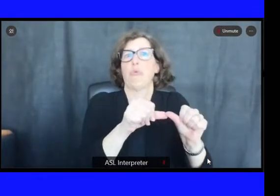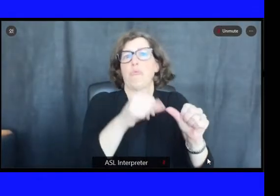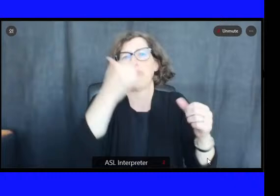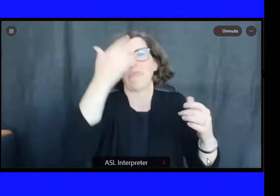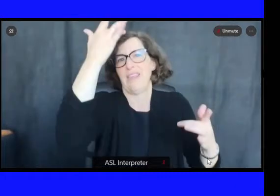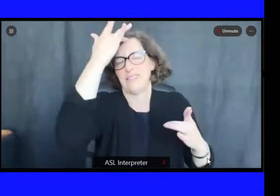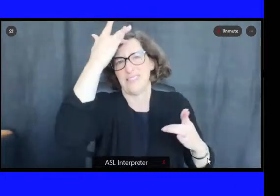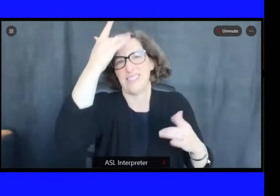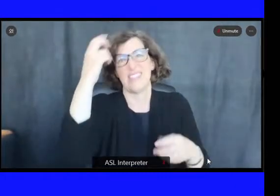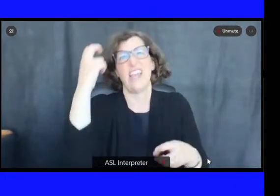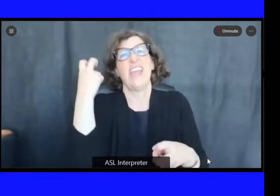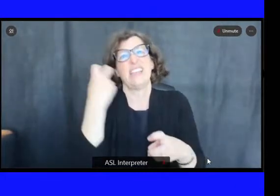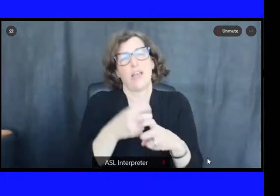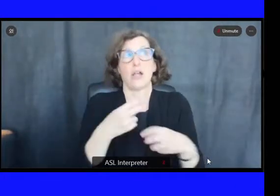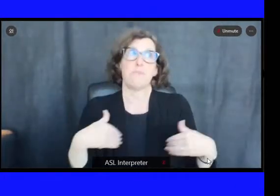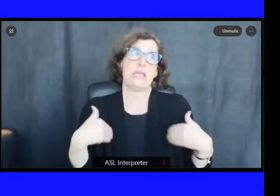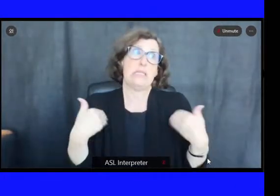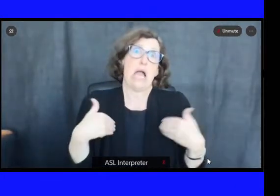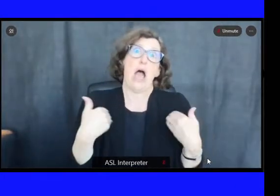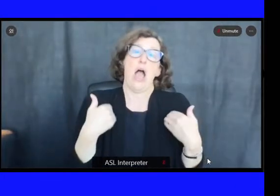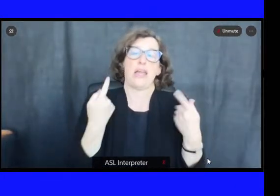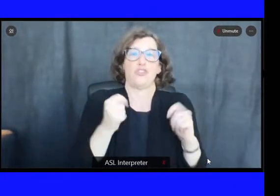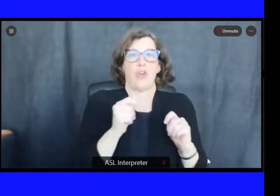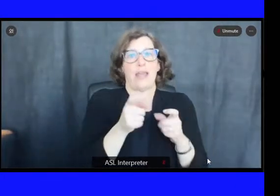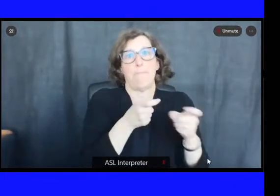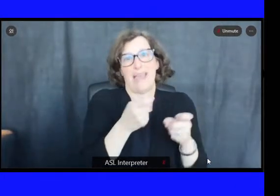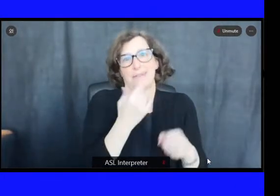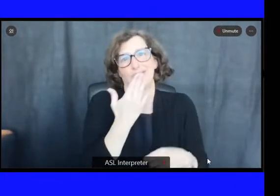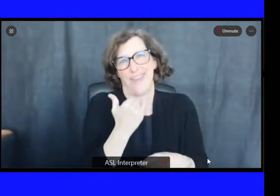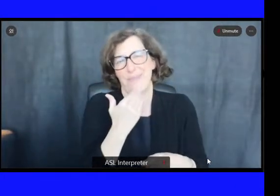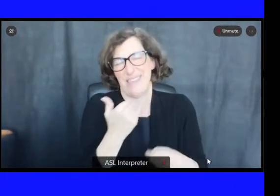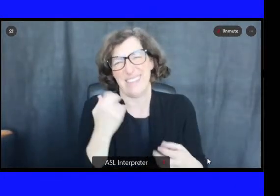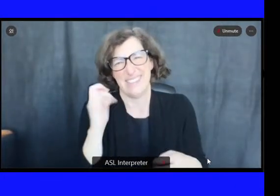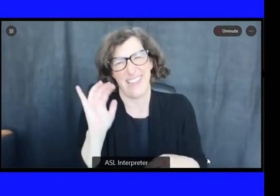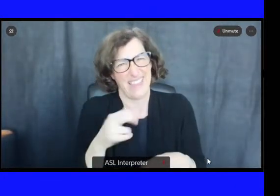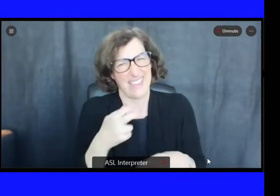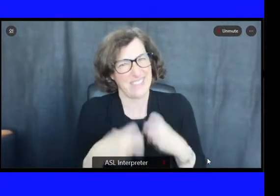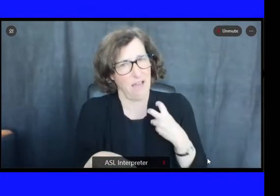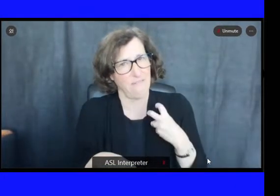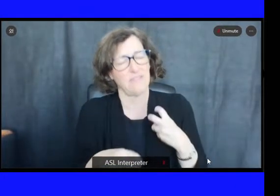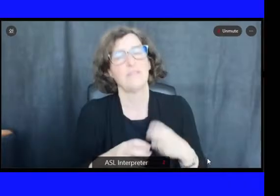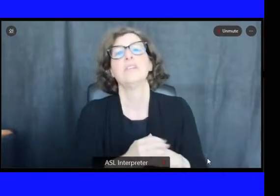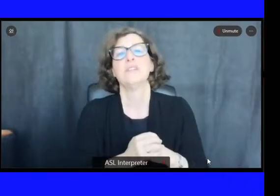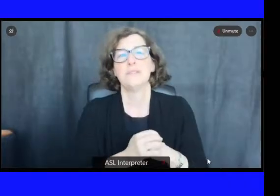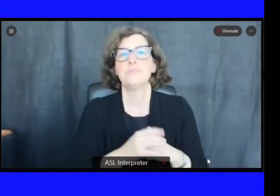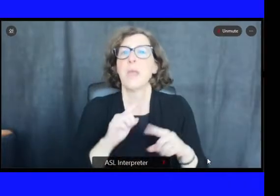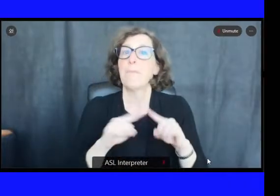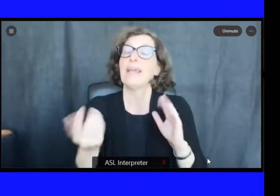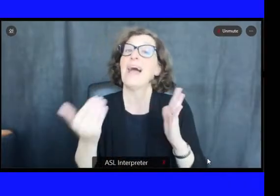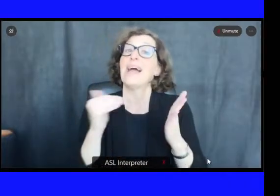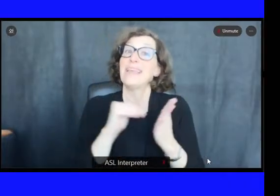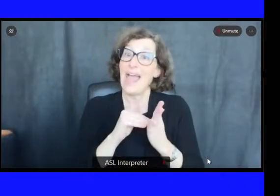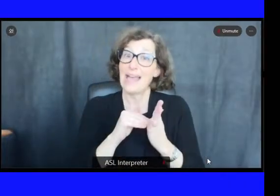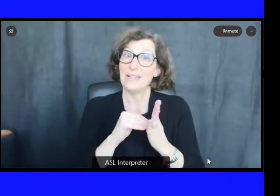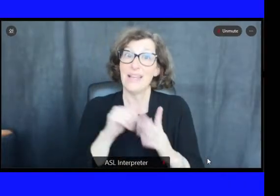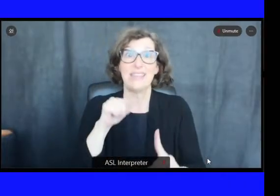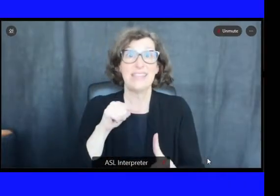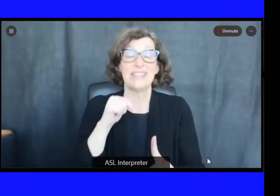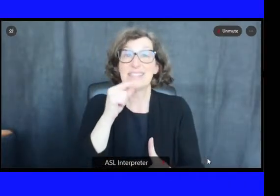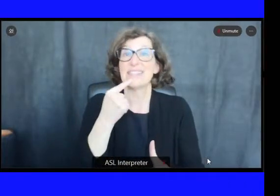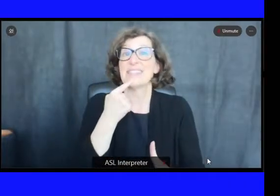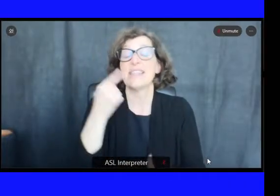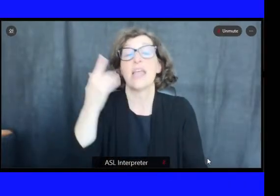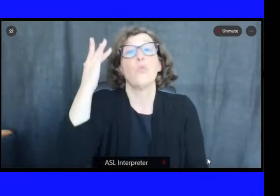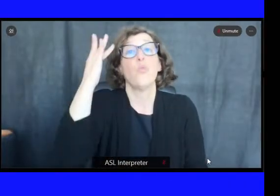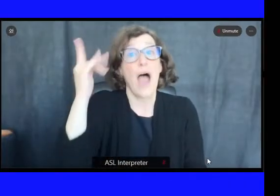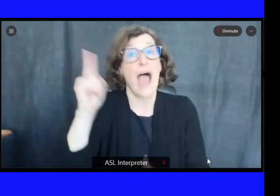language, again, we see here that our patients who speak Spanish have lower rates of control than our patients who